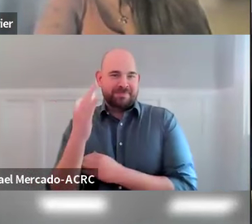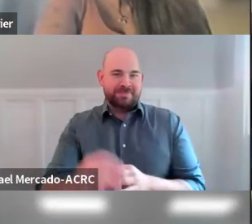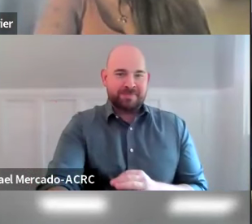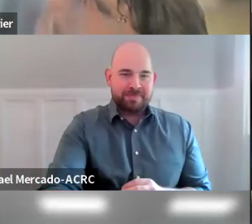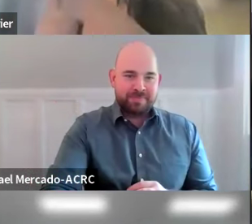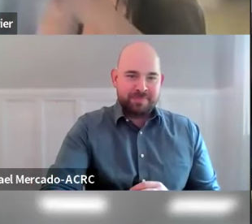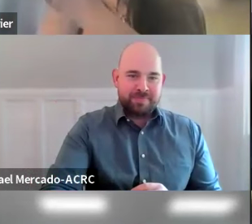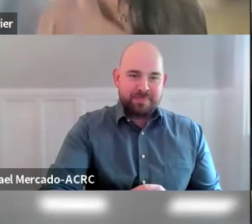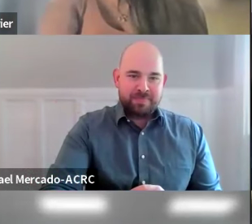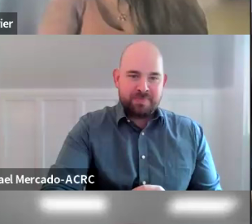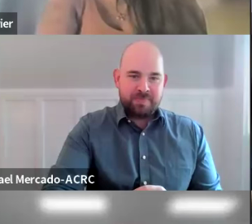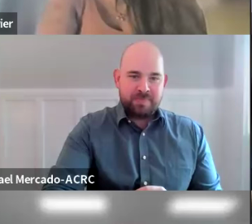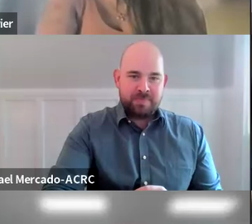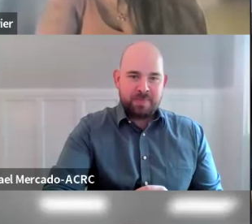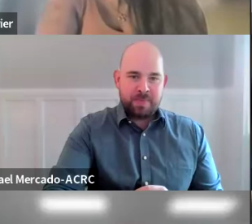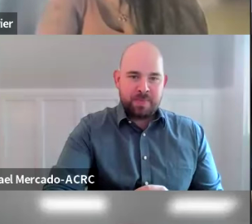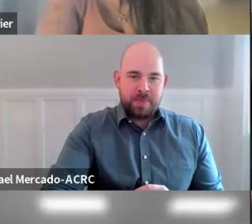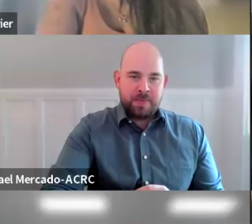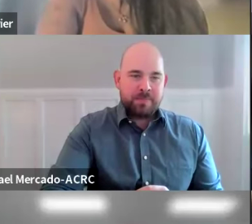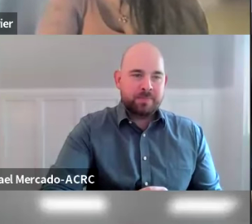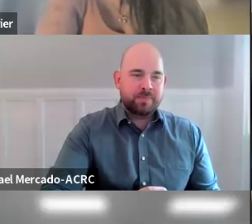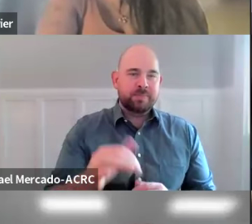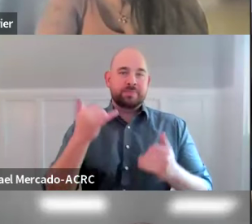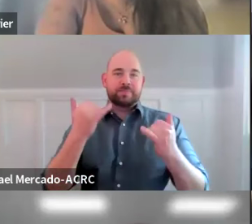All right, good morning.